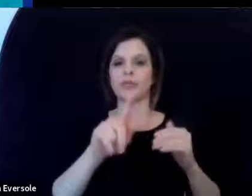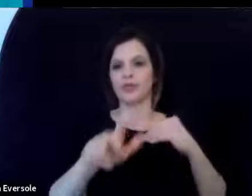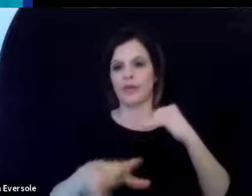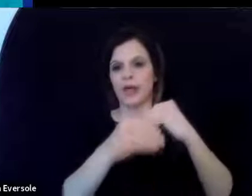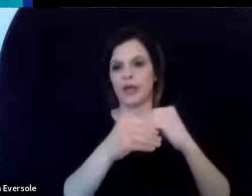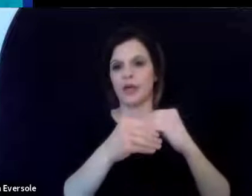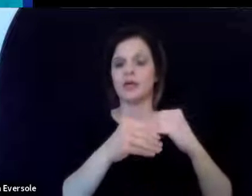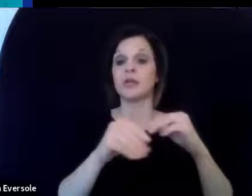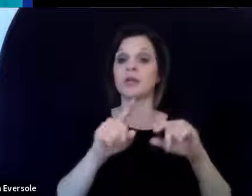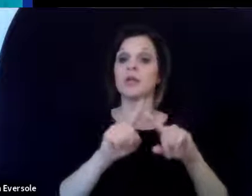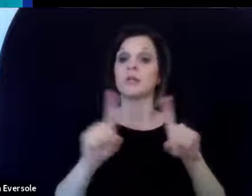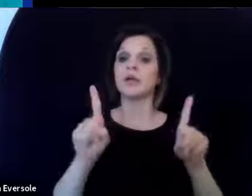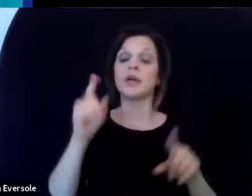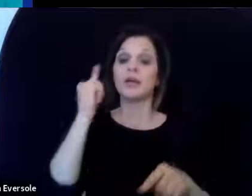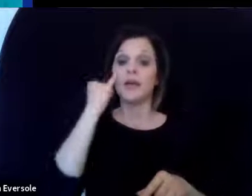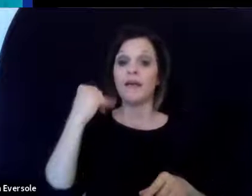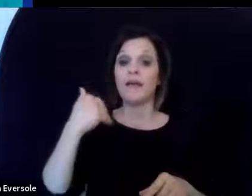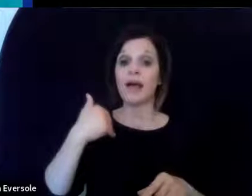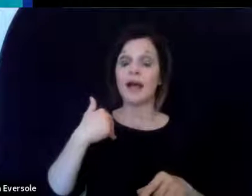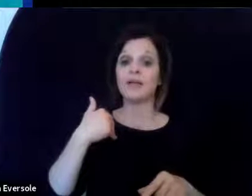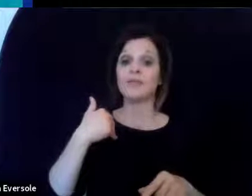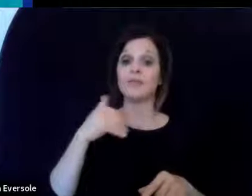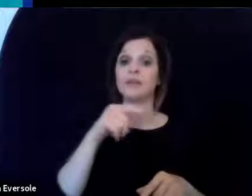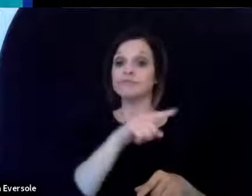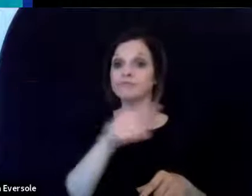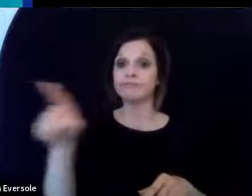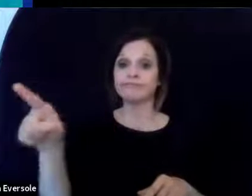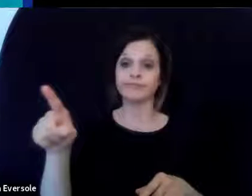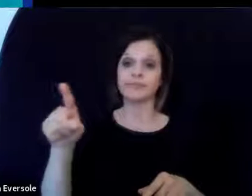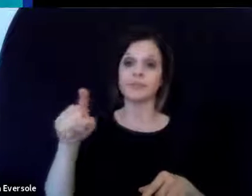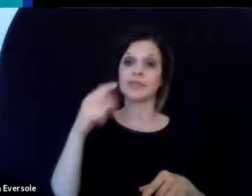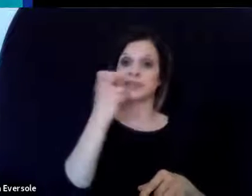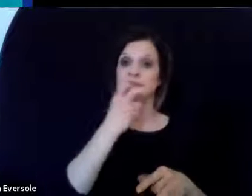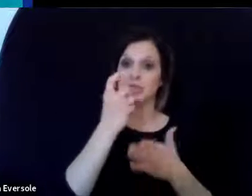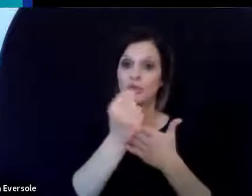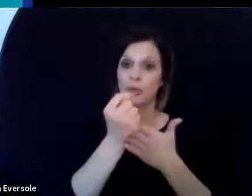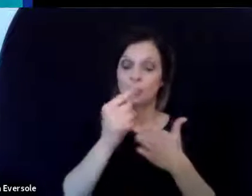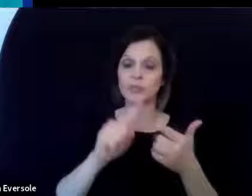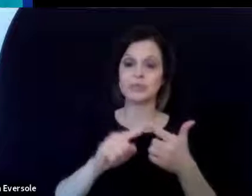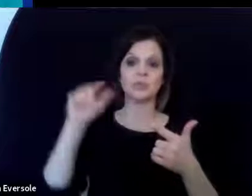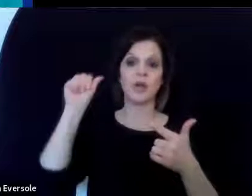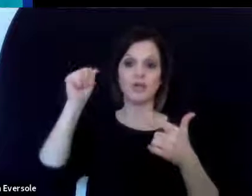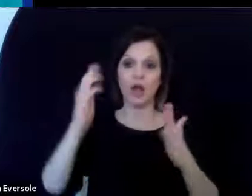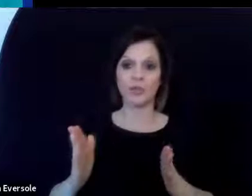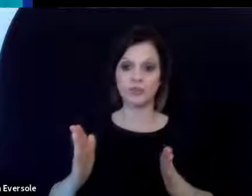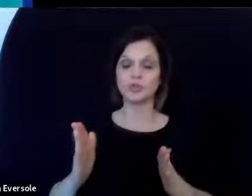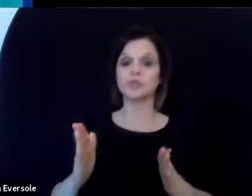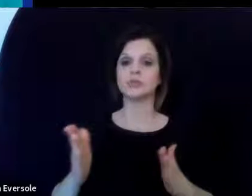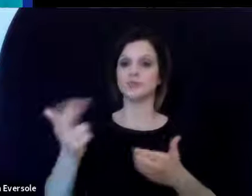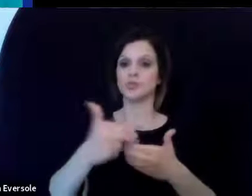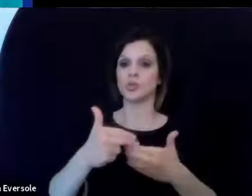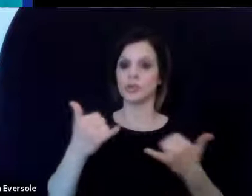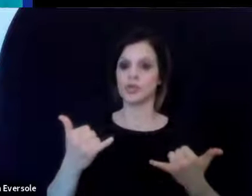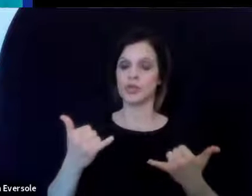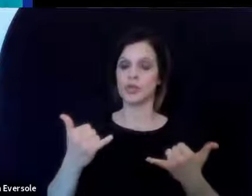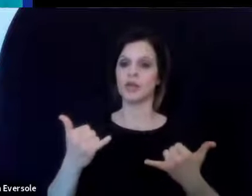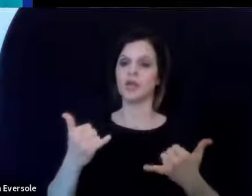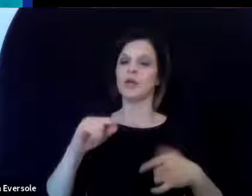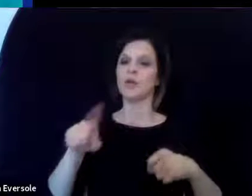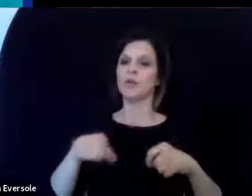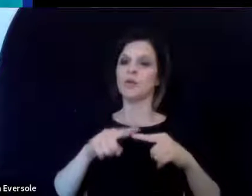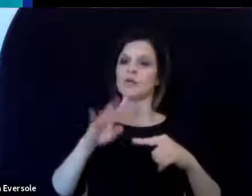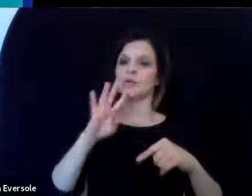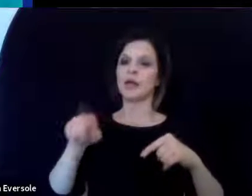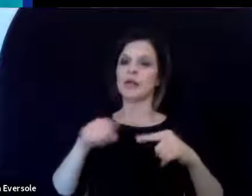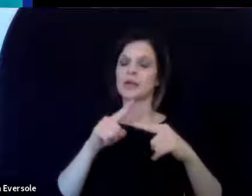of if we have any audiologists, speech paths in the audience, when we're talking about what range the learner hears, we're